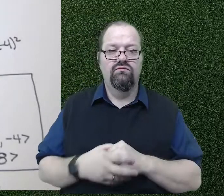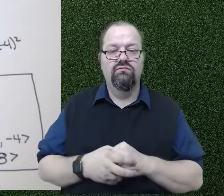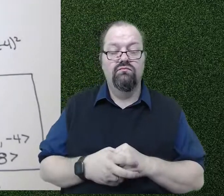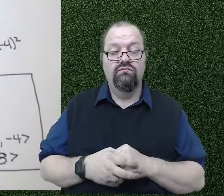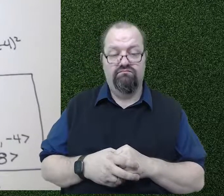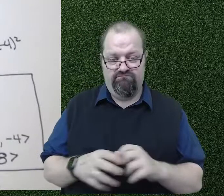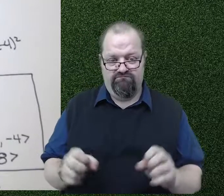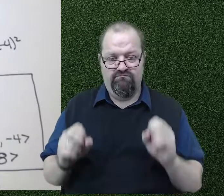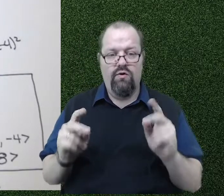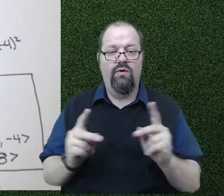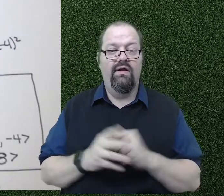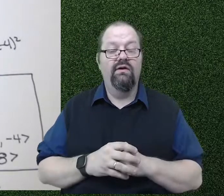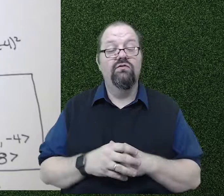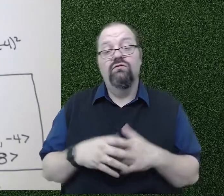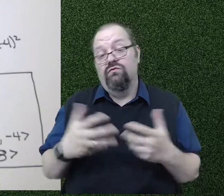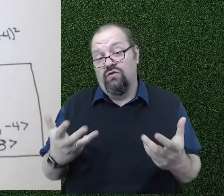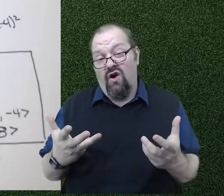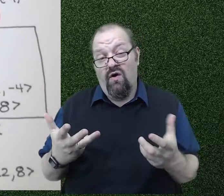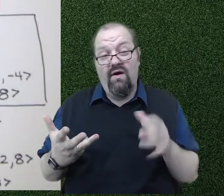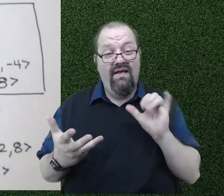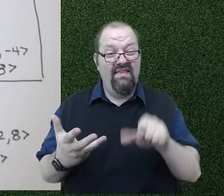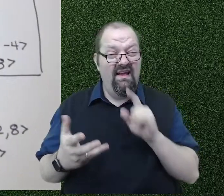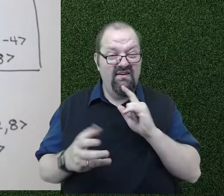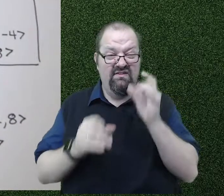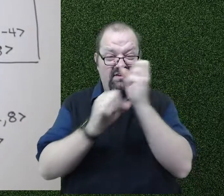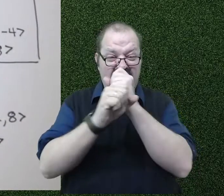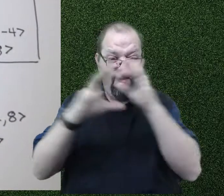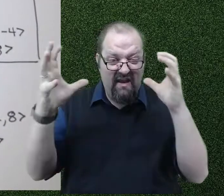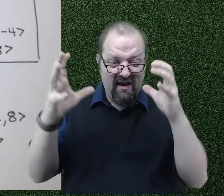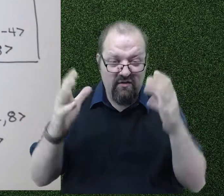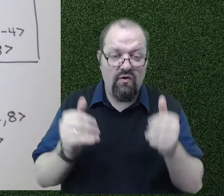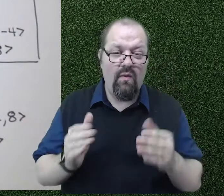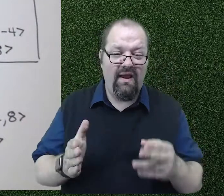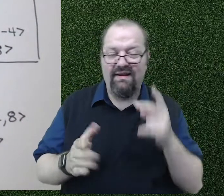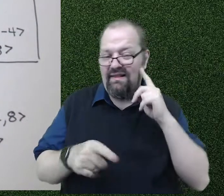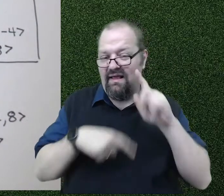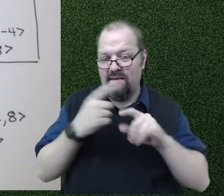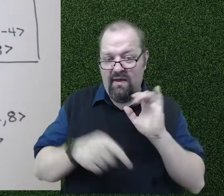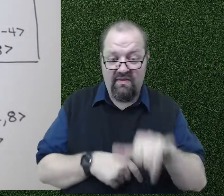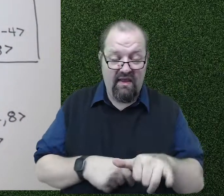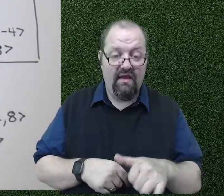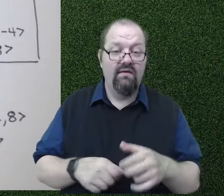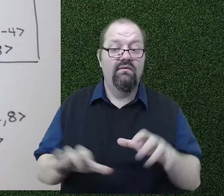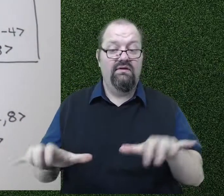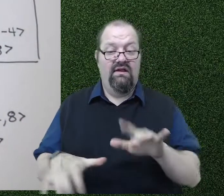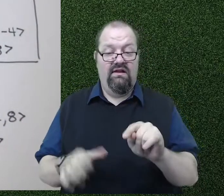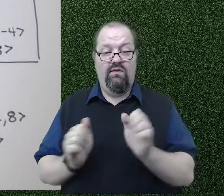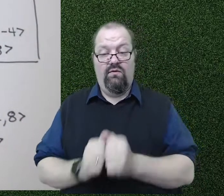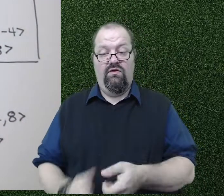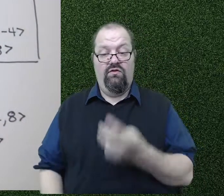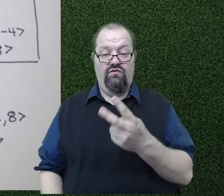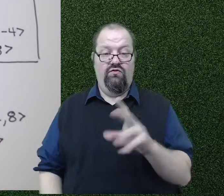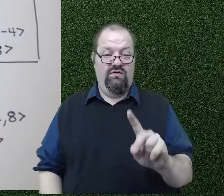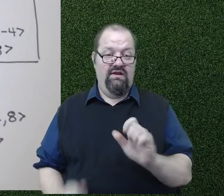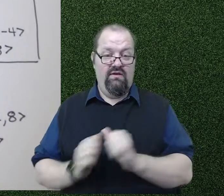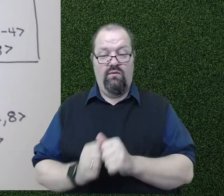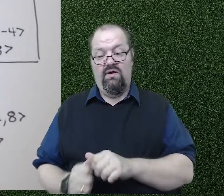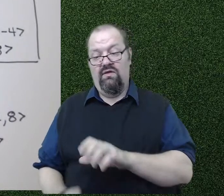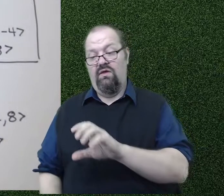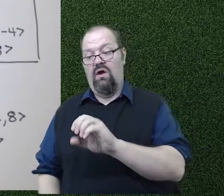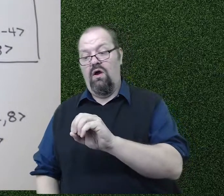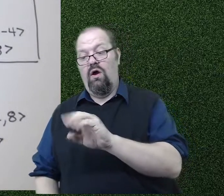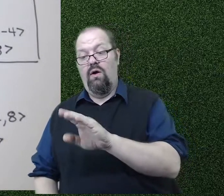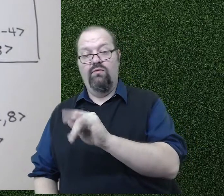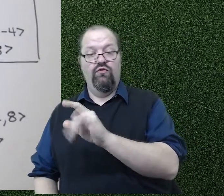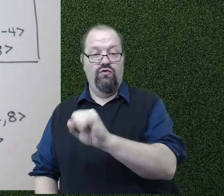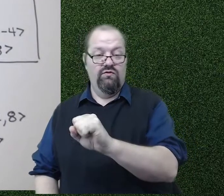Okay, so that's just a visualization. We did it in 2D with obtuse and acute angles. In